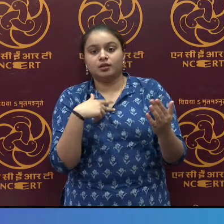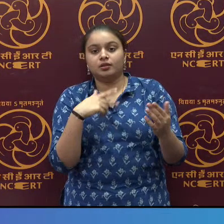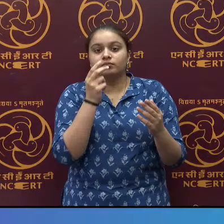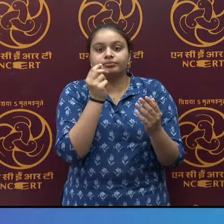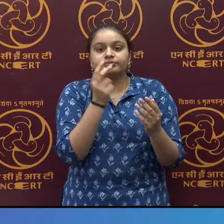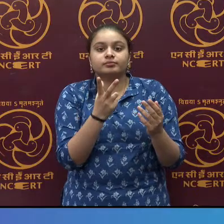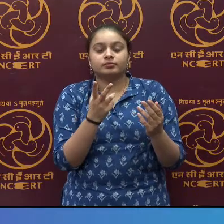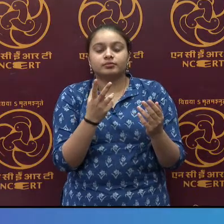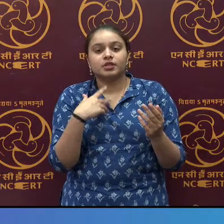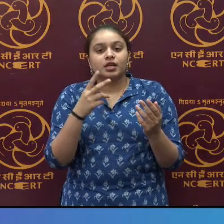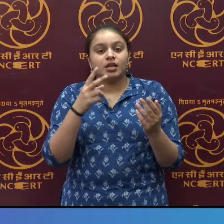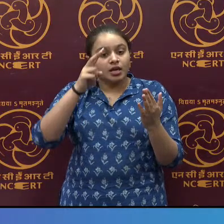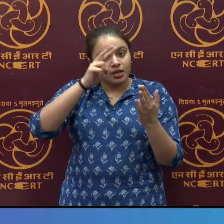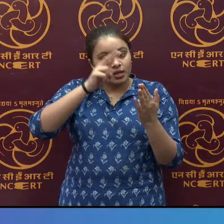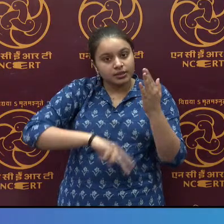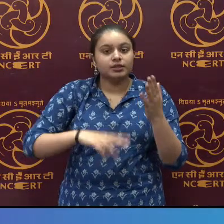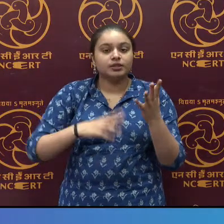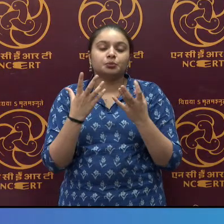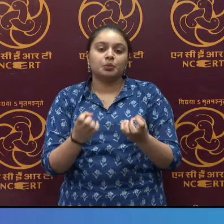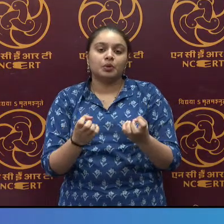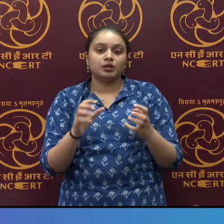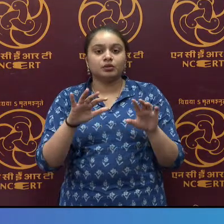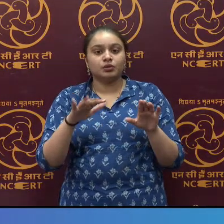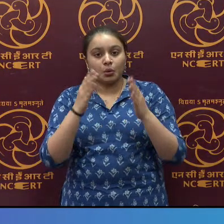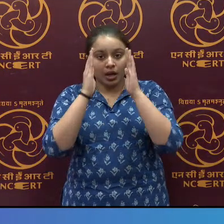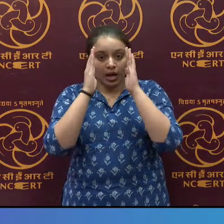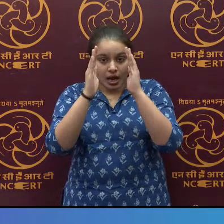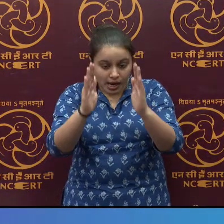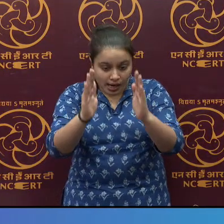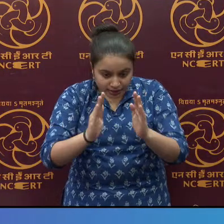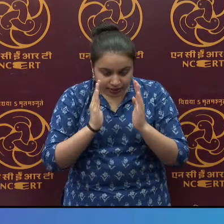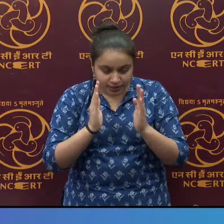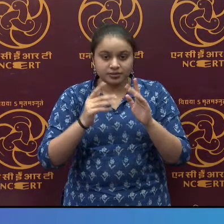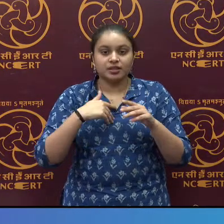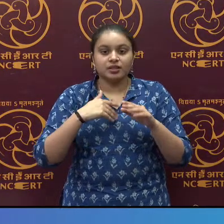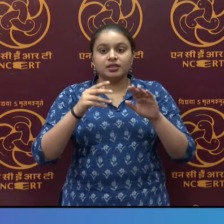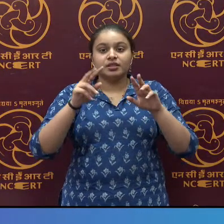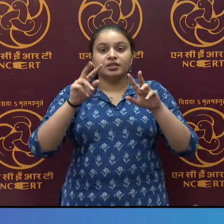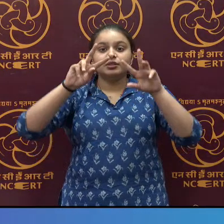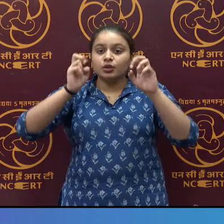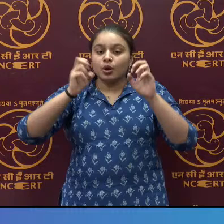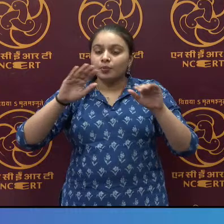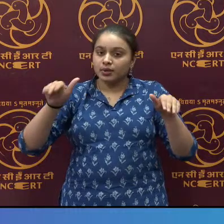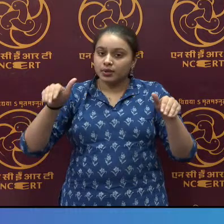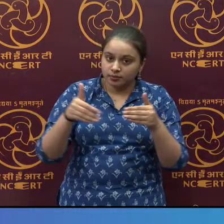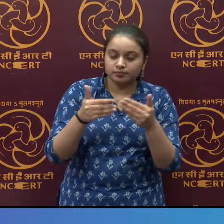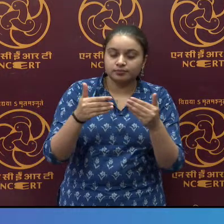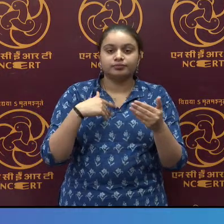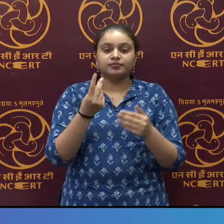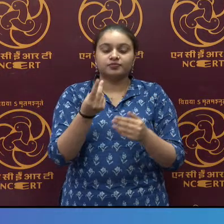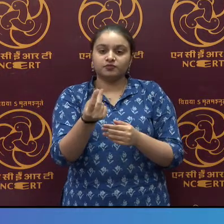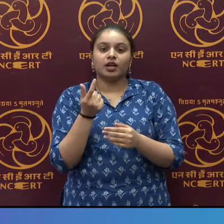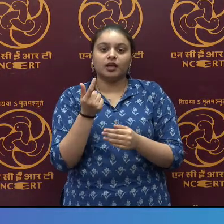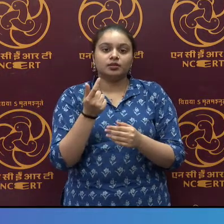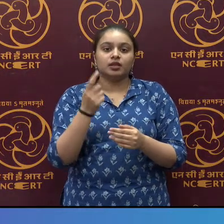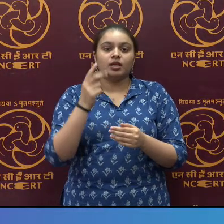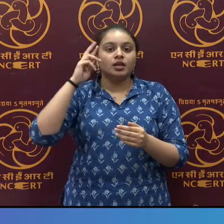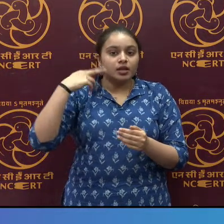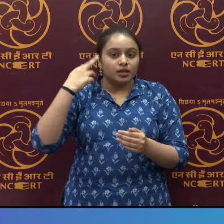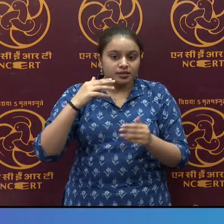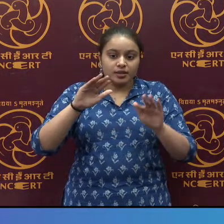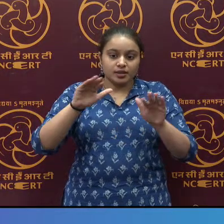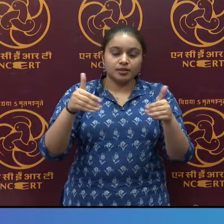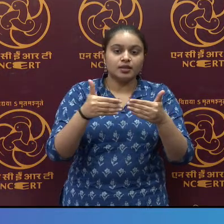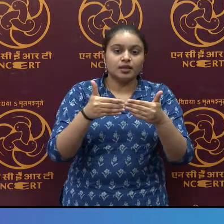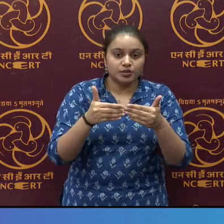reader. And please pay attention, we should introduce the theme immediately, because introduction, what